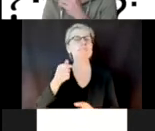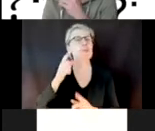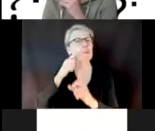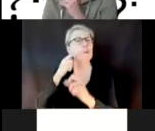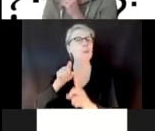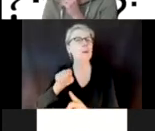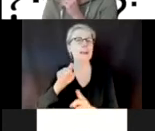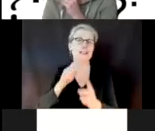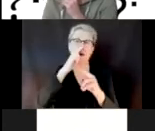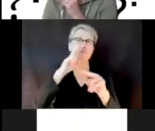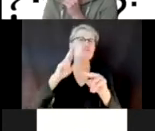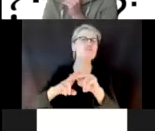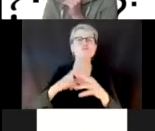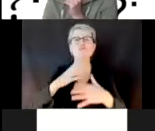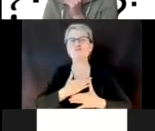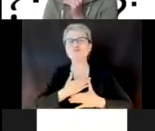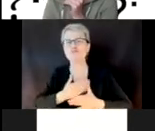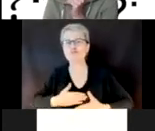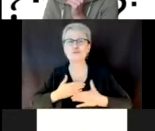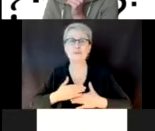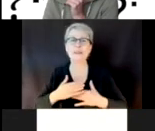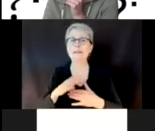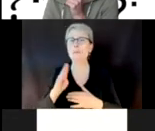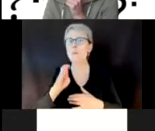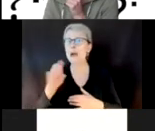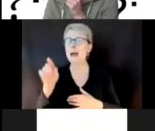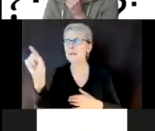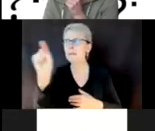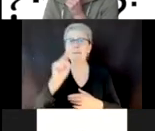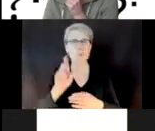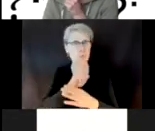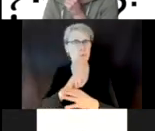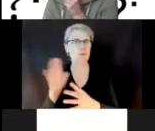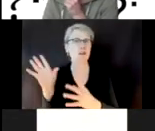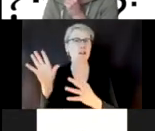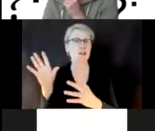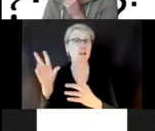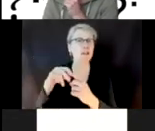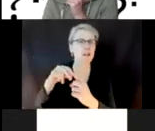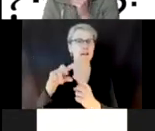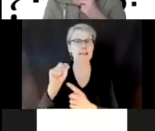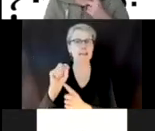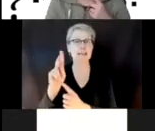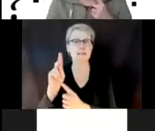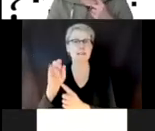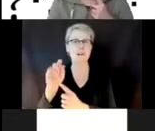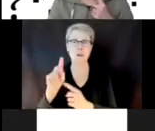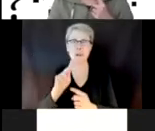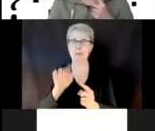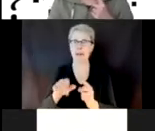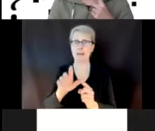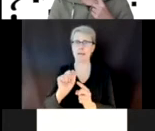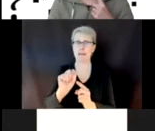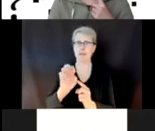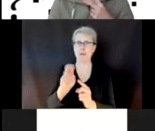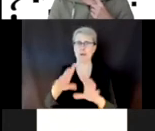that are using it in really interesting ways. It's not a proven channel yet.